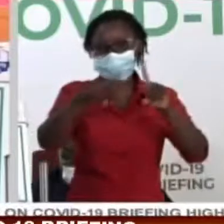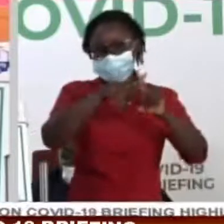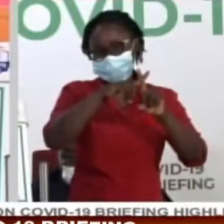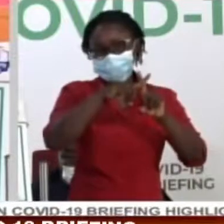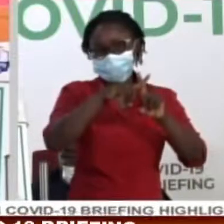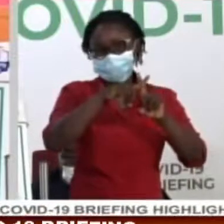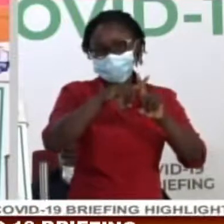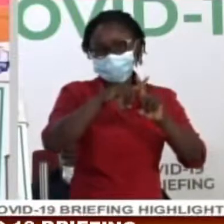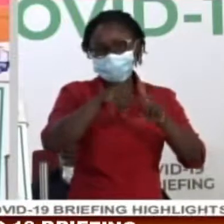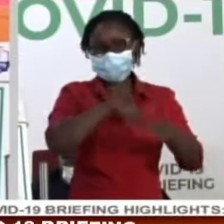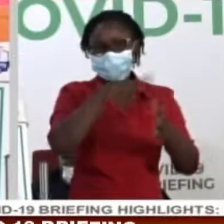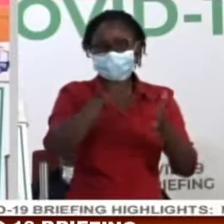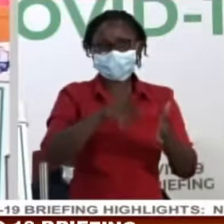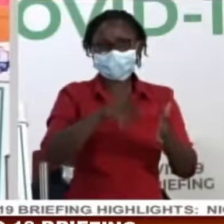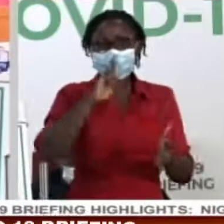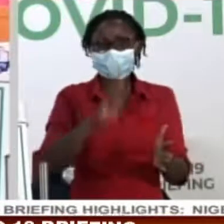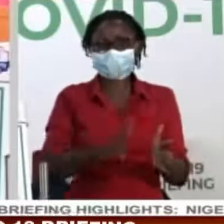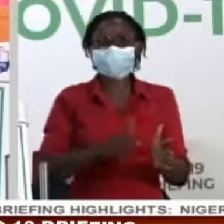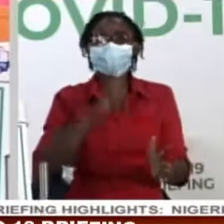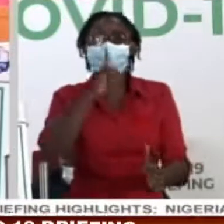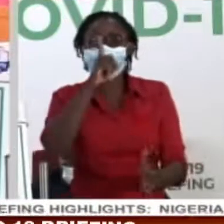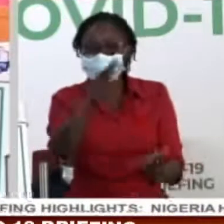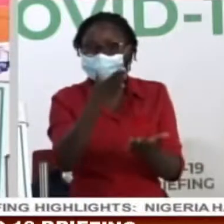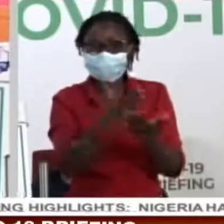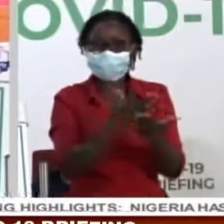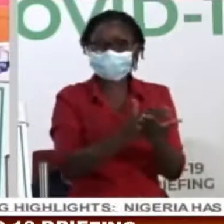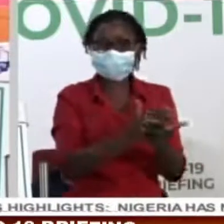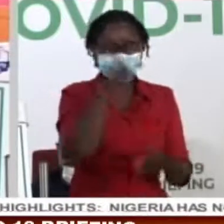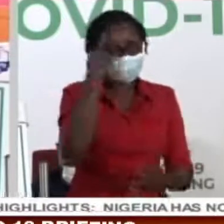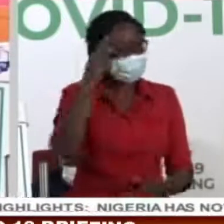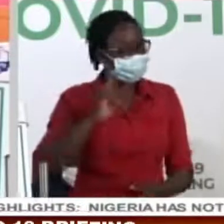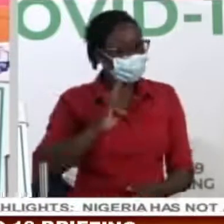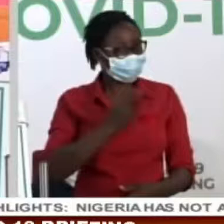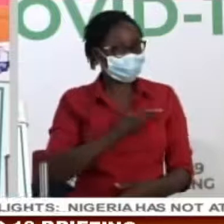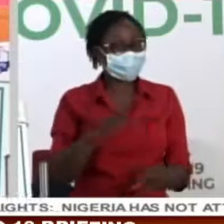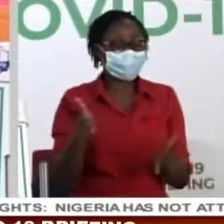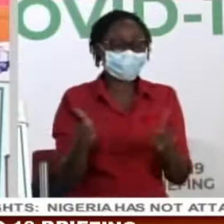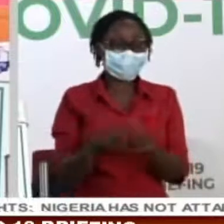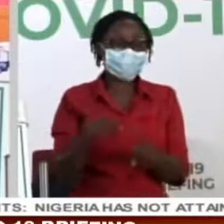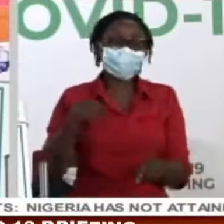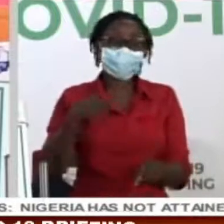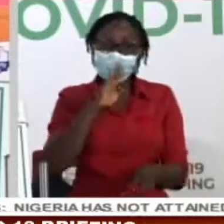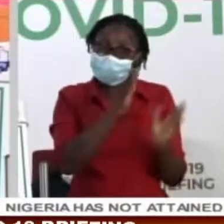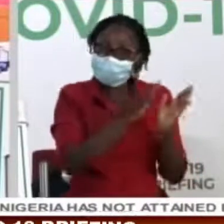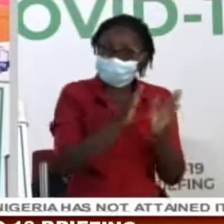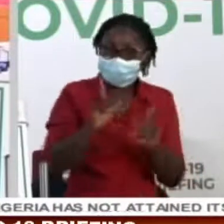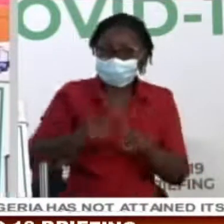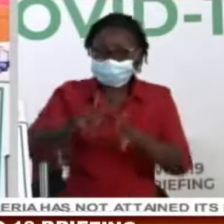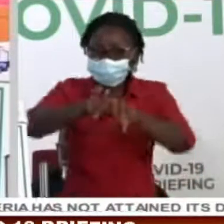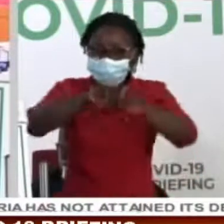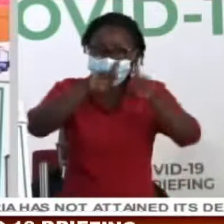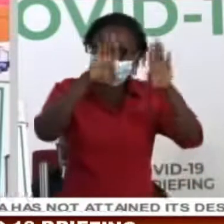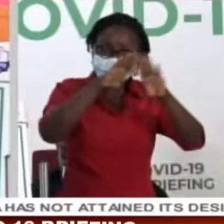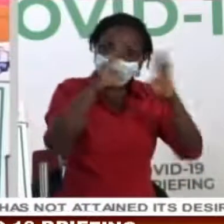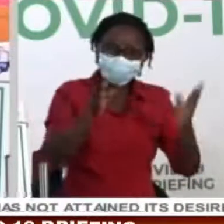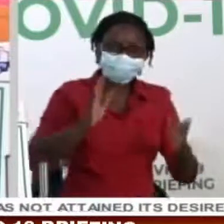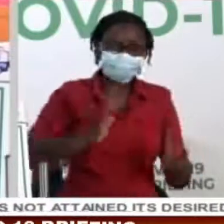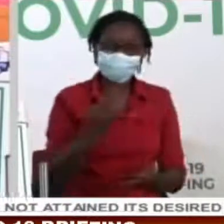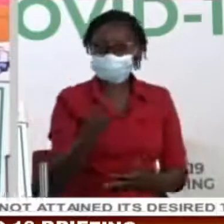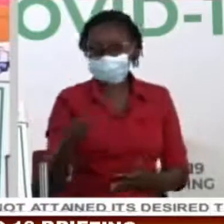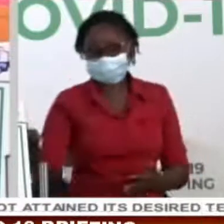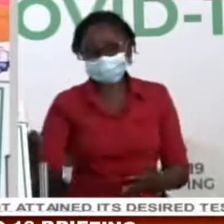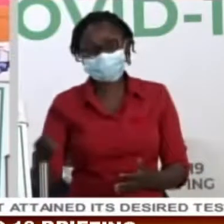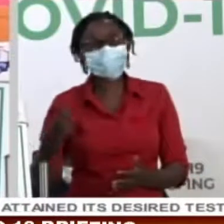These are significant lessons for us as we ourselves prepare to reopen our economy and as we